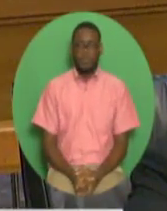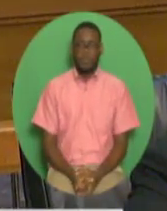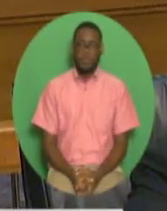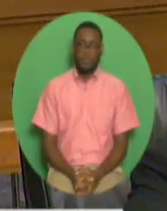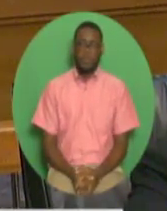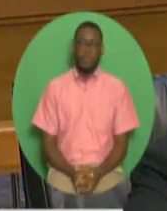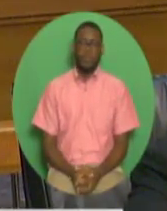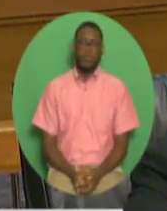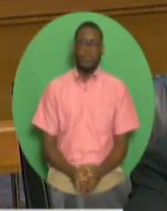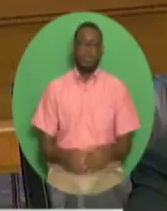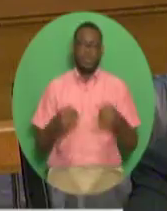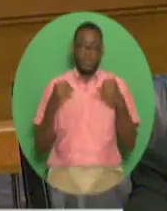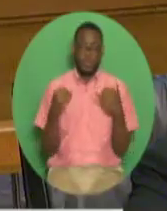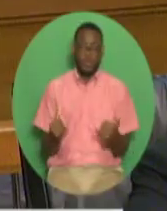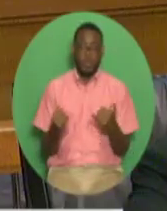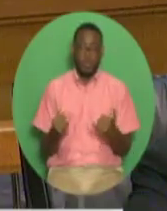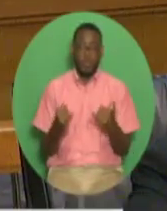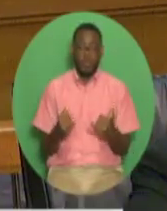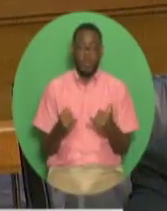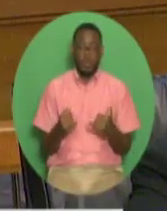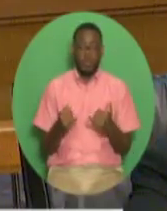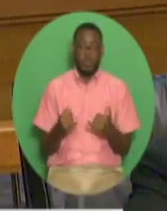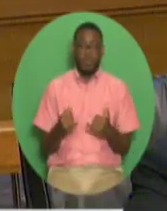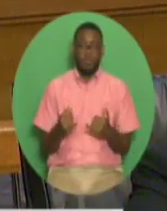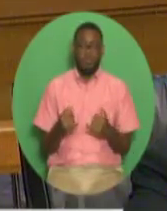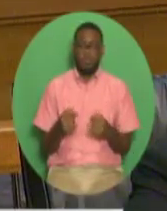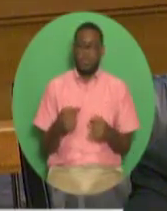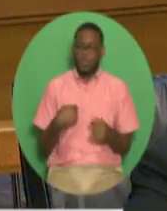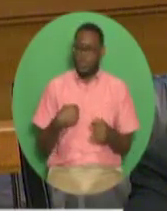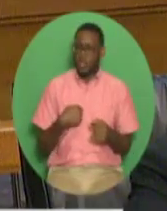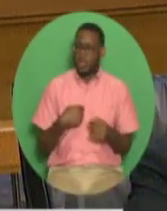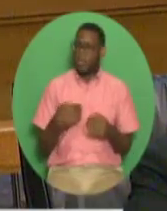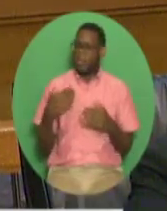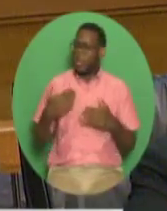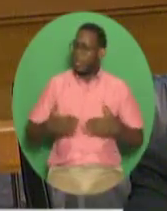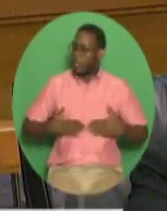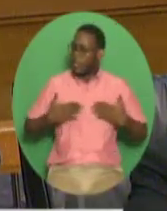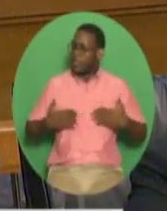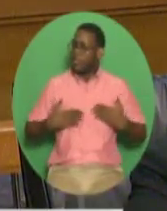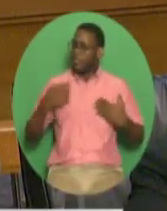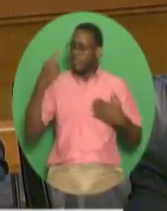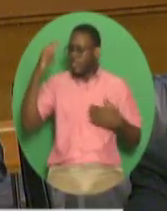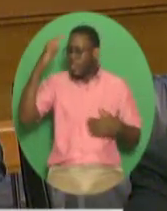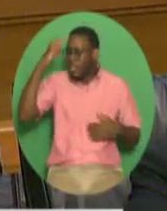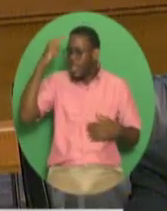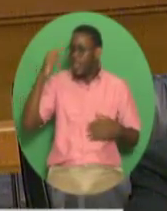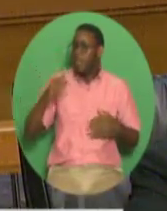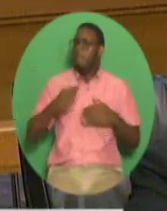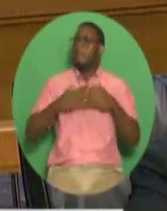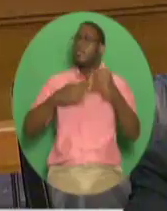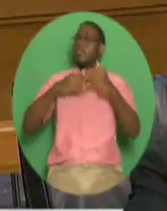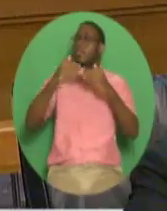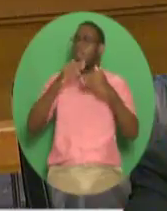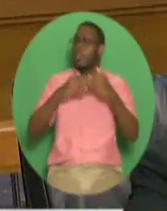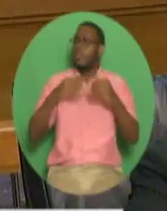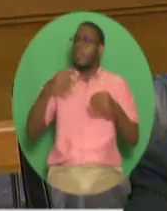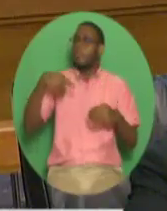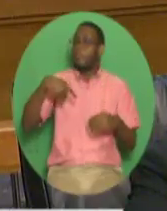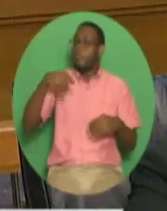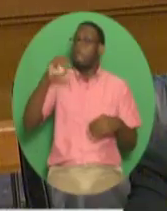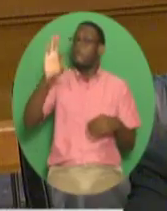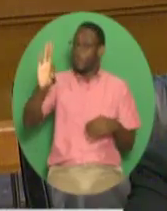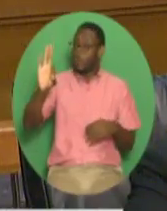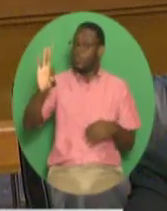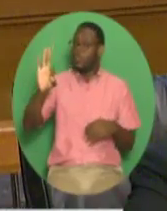further construction, the continuing construction and completion of the Point Fortin Hospital. some of my constituents in